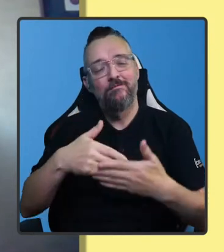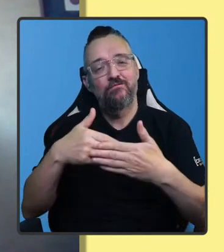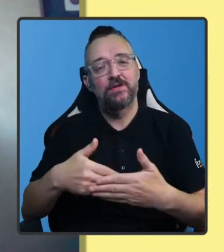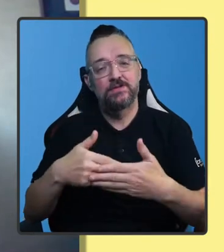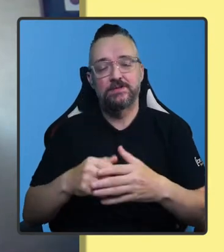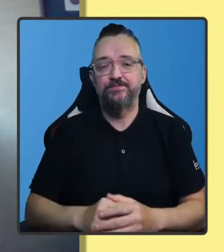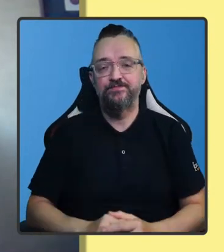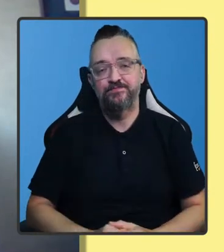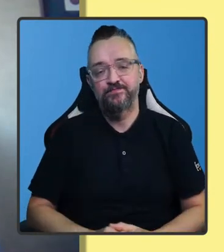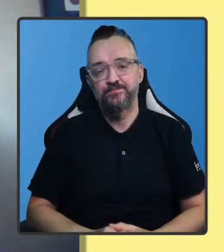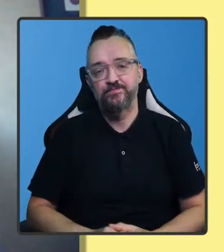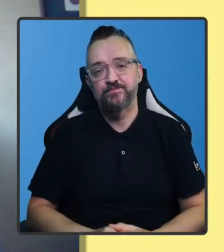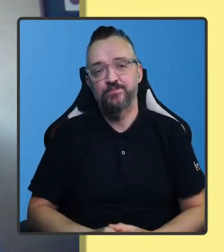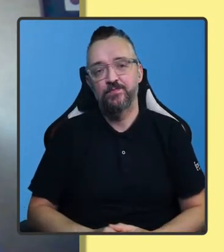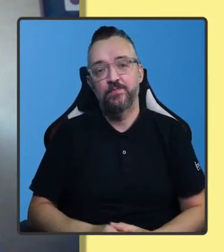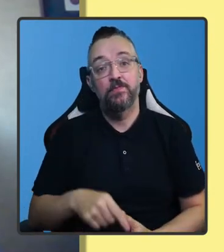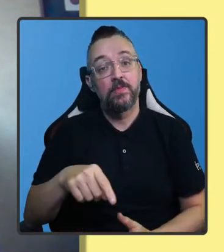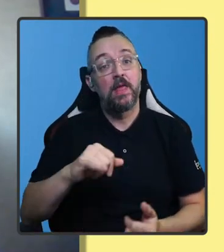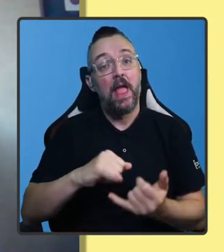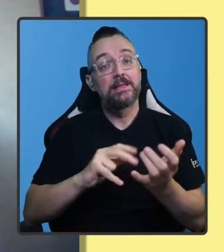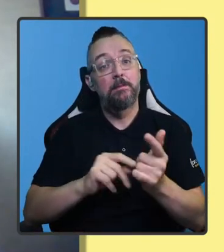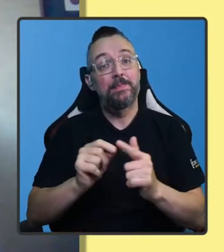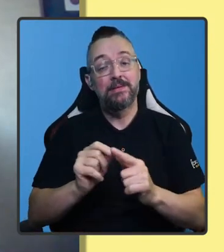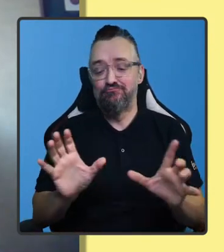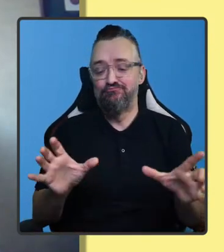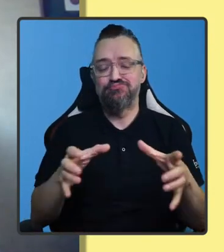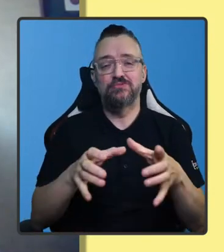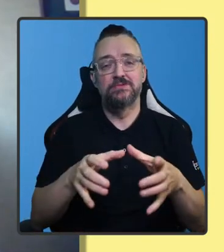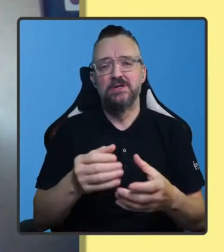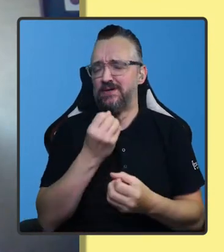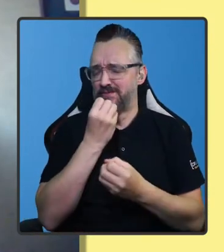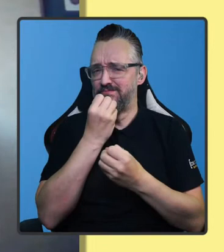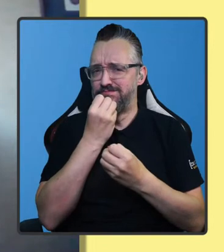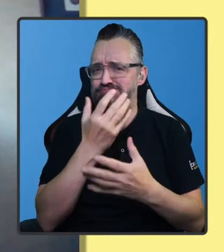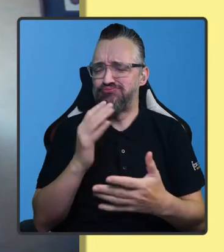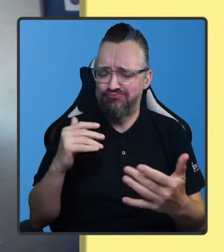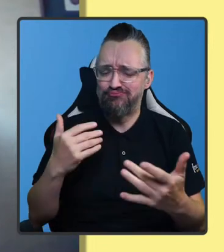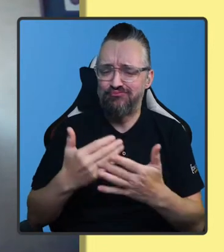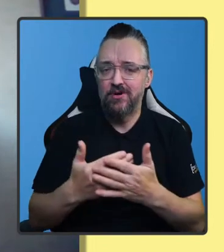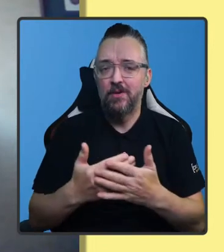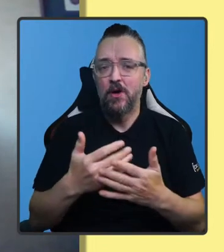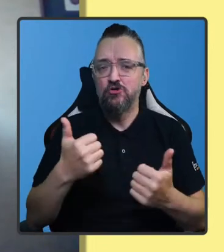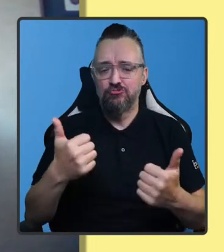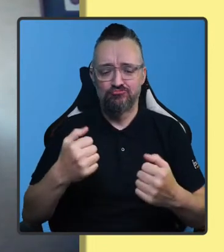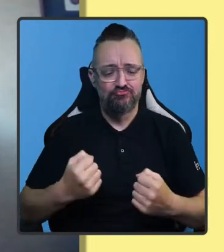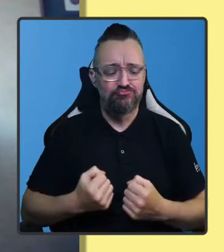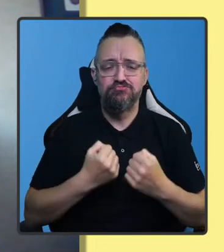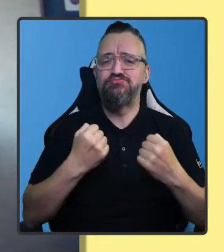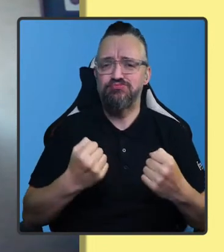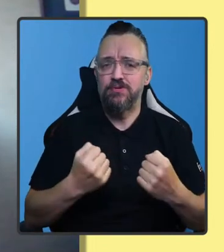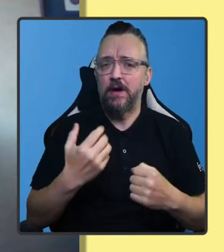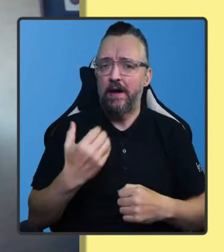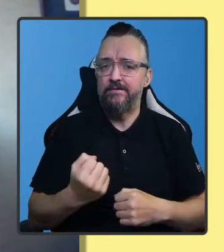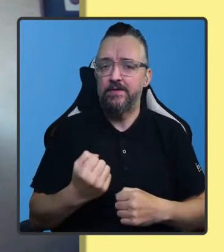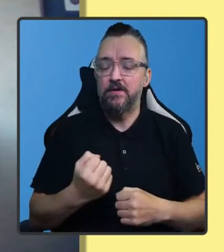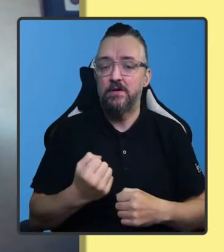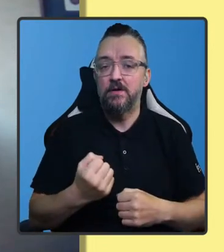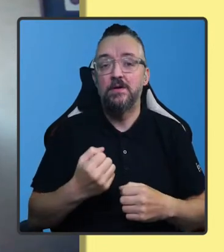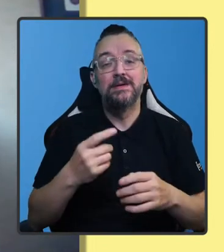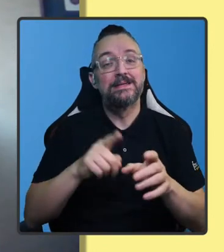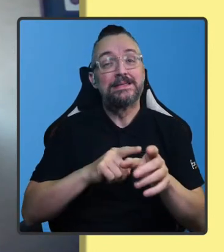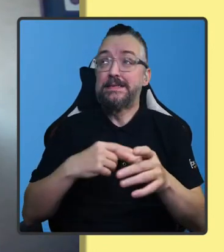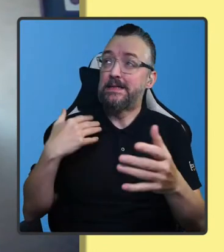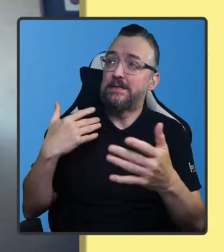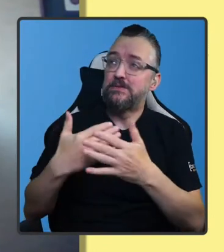Friends, the SNP gathers this weekend in great shape, but also with great resolve. The last couple of years have been